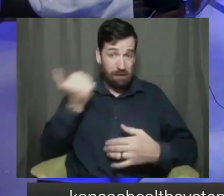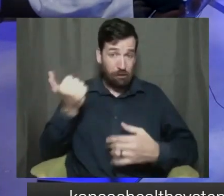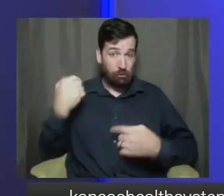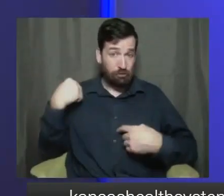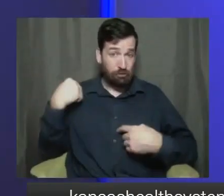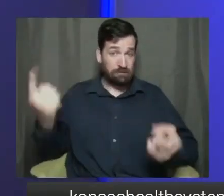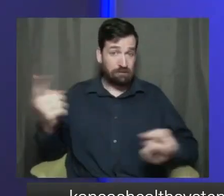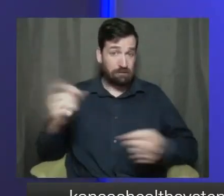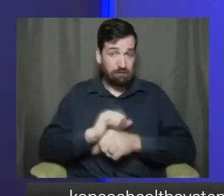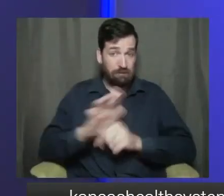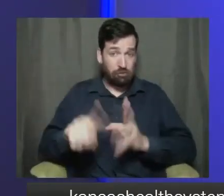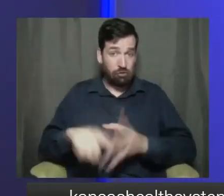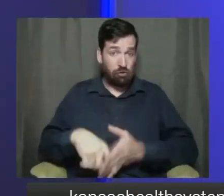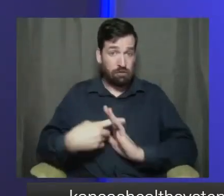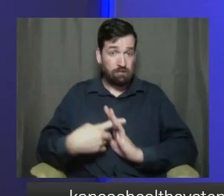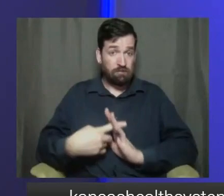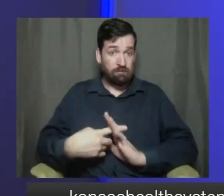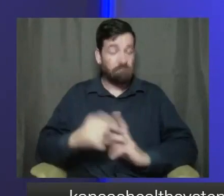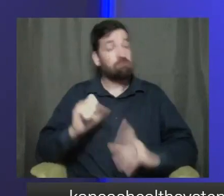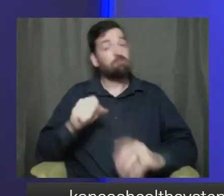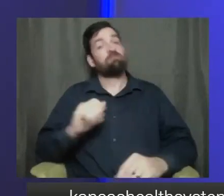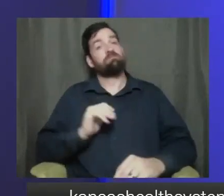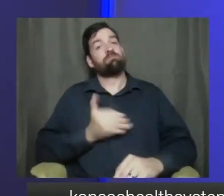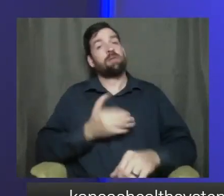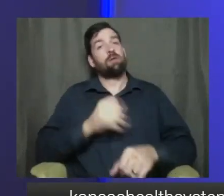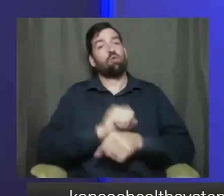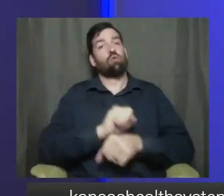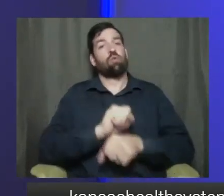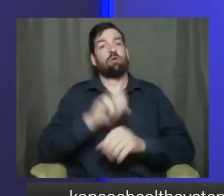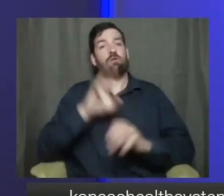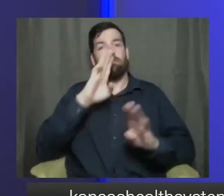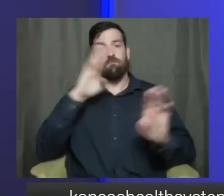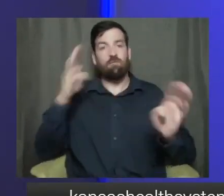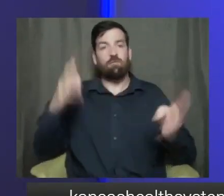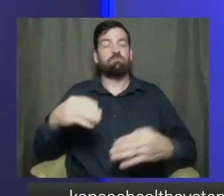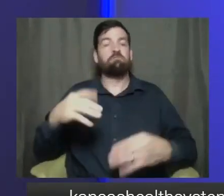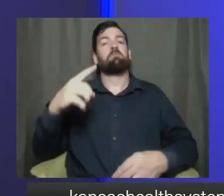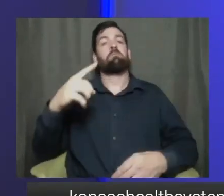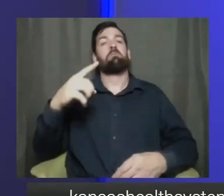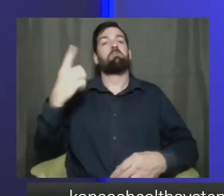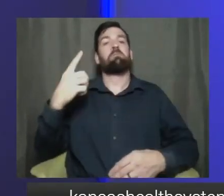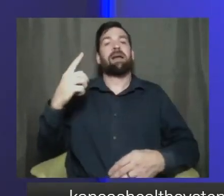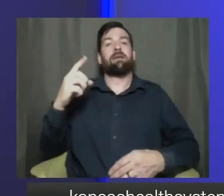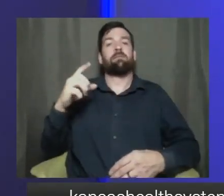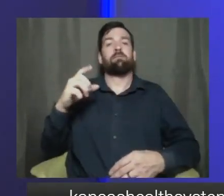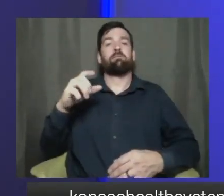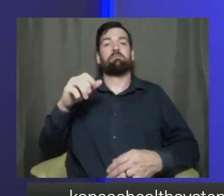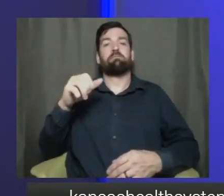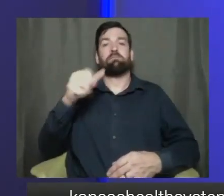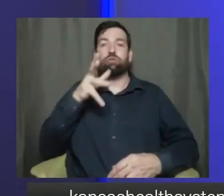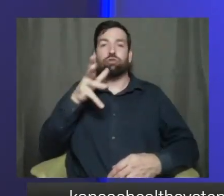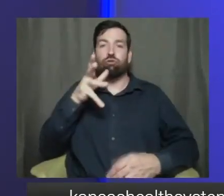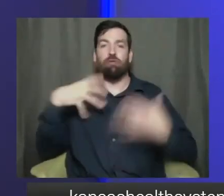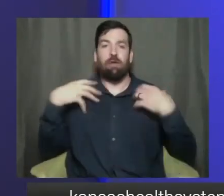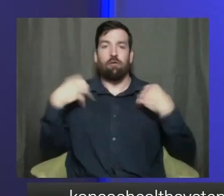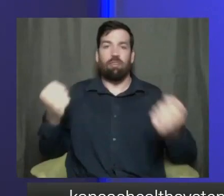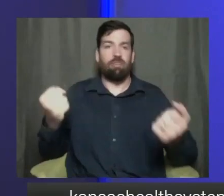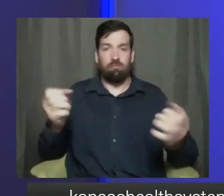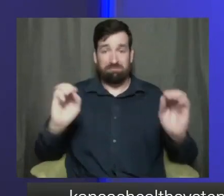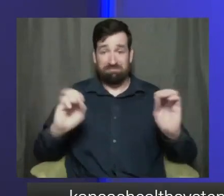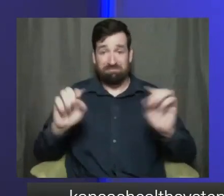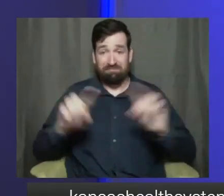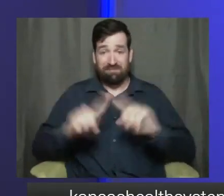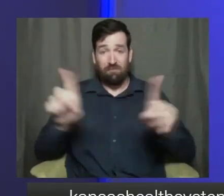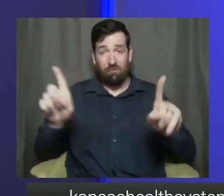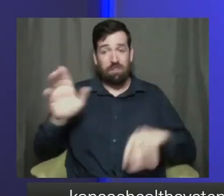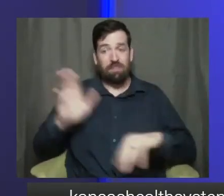Yeah, so I think with our work, we really focus on Black maternal health, and what we saw was nothing really truly different from what we saw in the beginning.